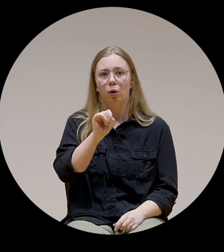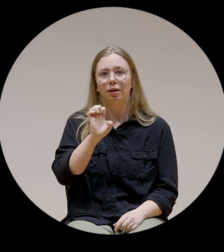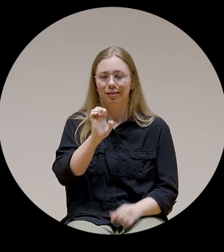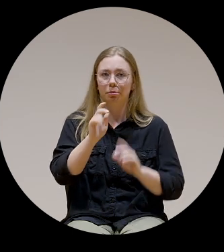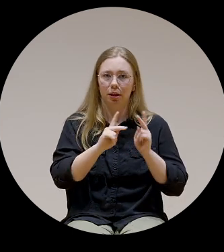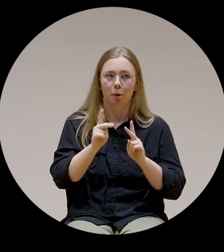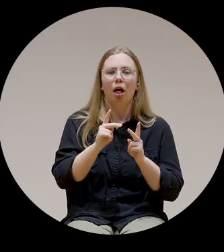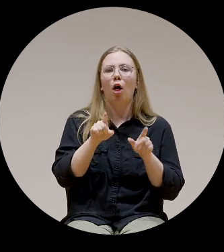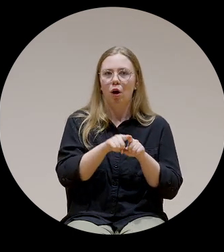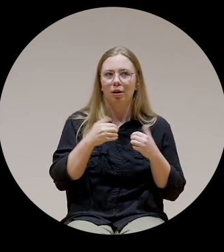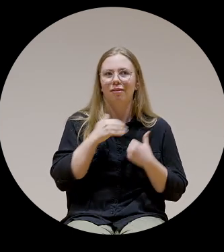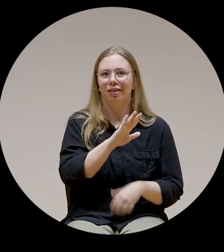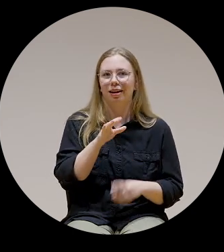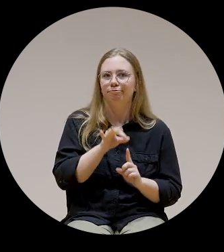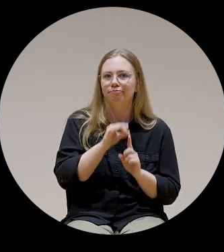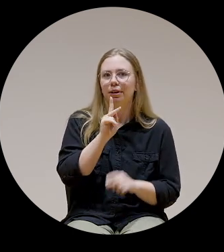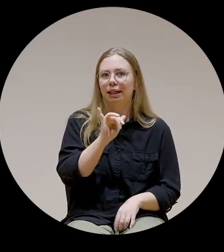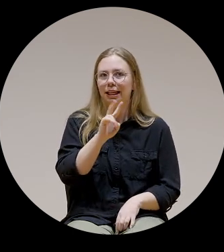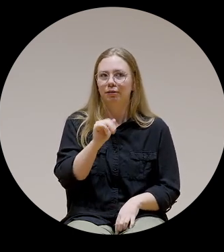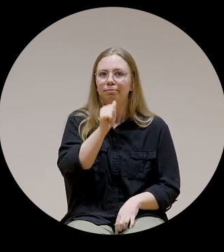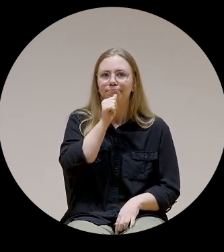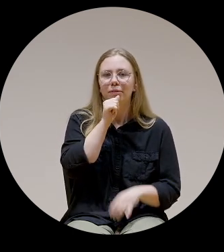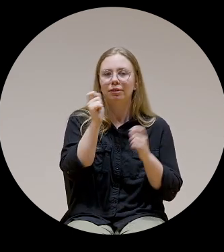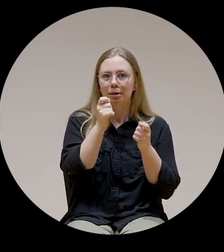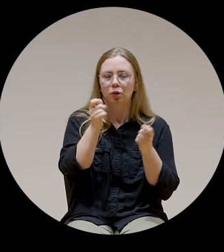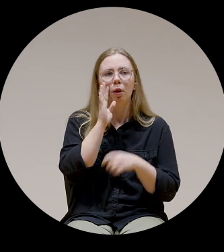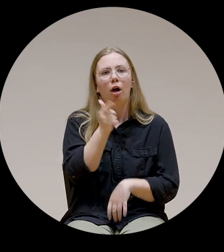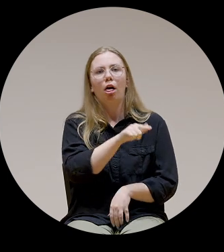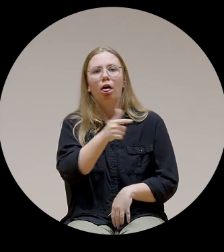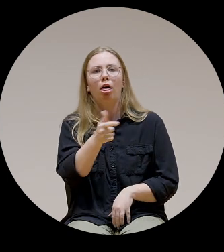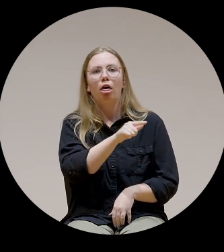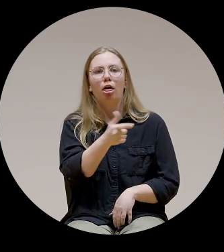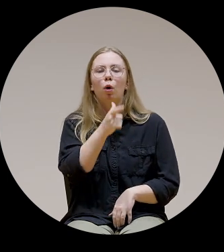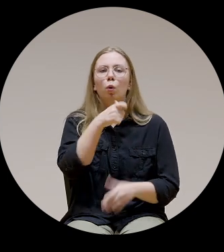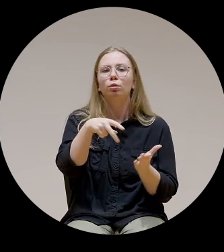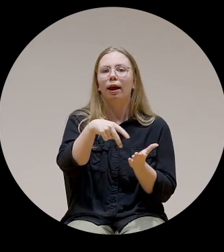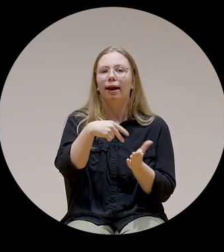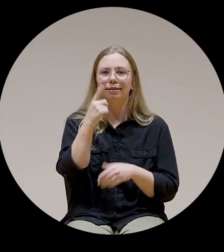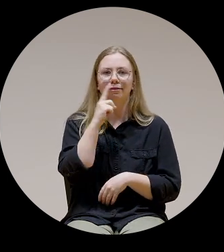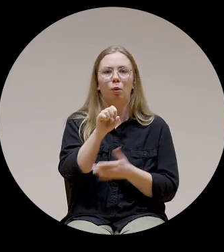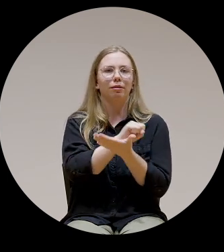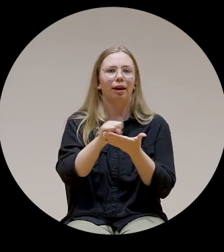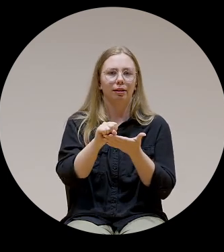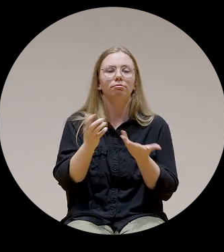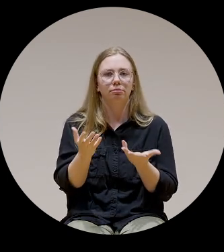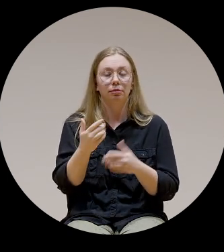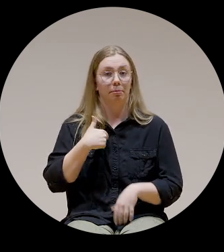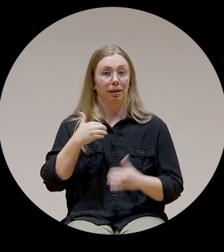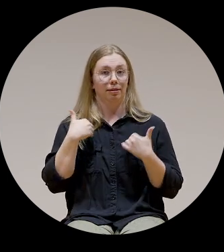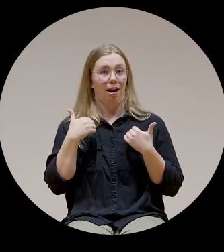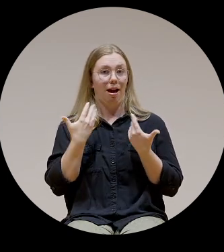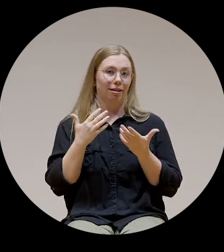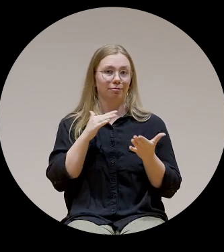take place in, they alternate in dancing for the saint. And as a young scholar, I spent a lot